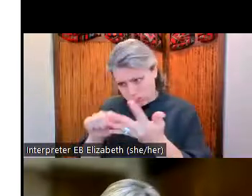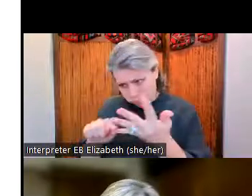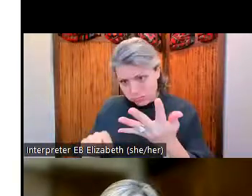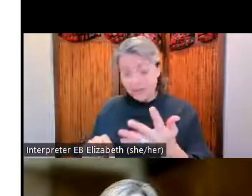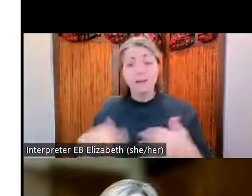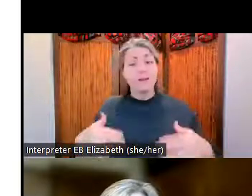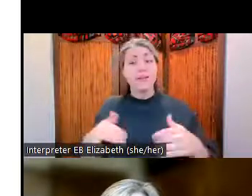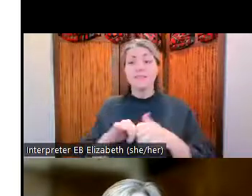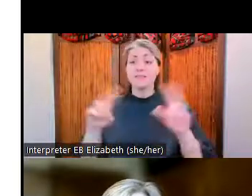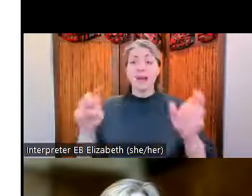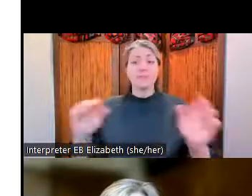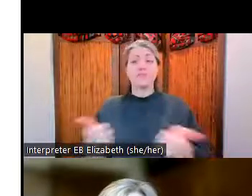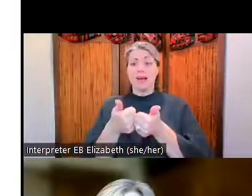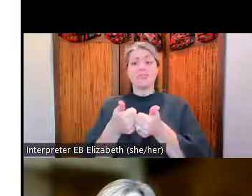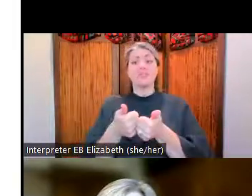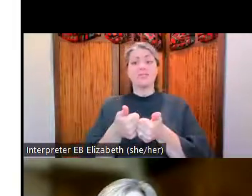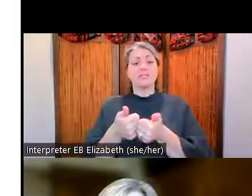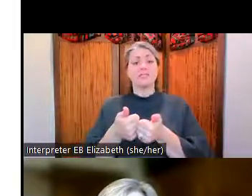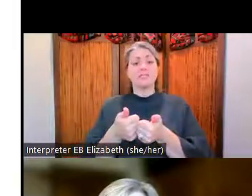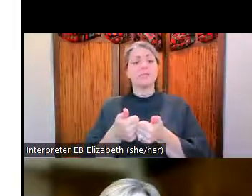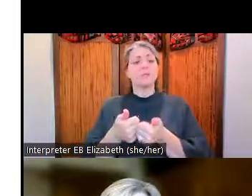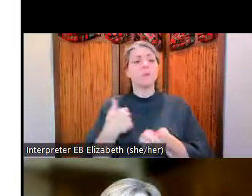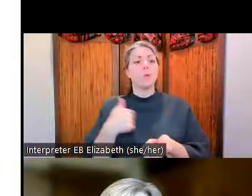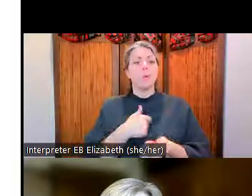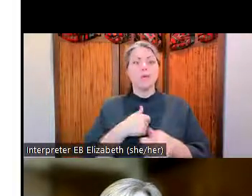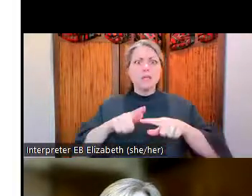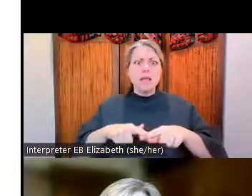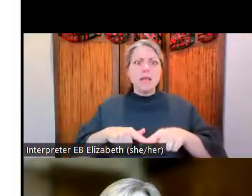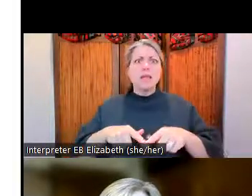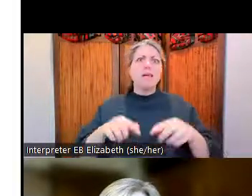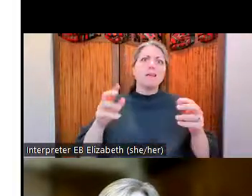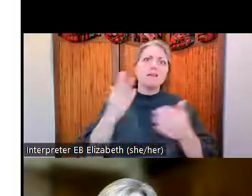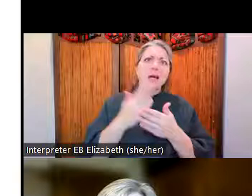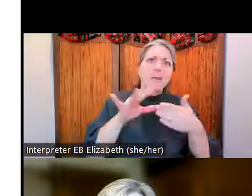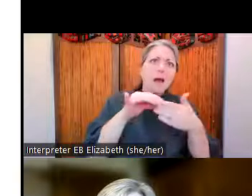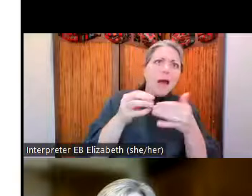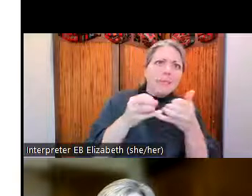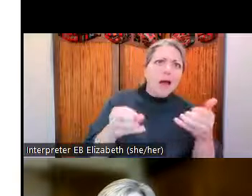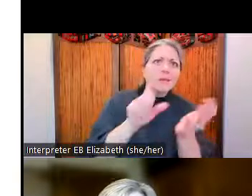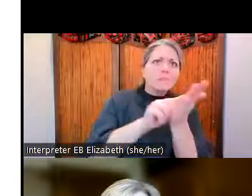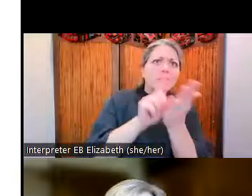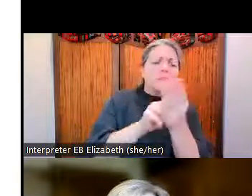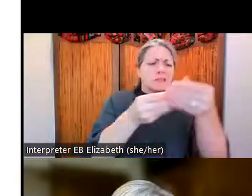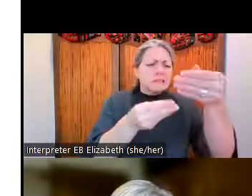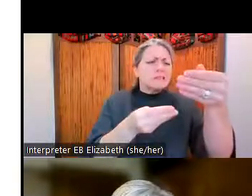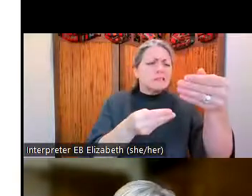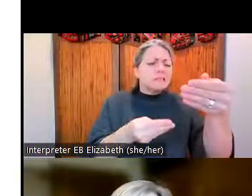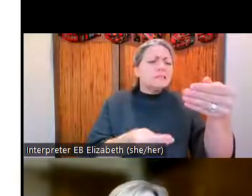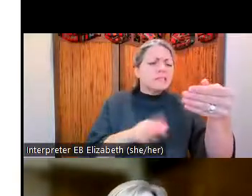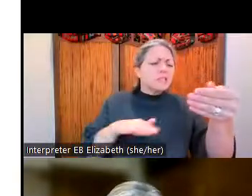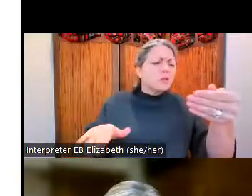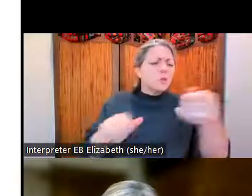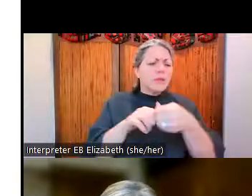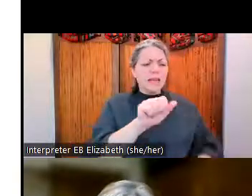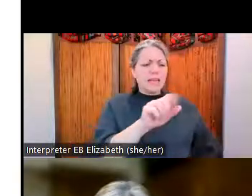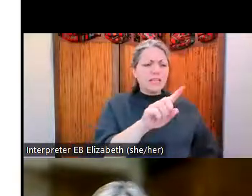challenging. And we're often left to rely on guidelines and research on children with ADHD in